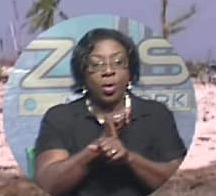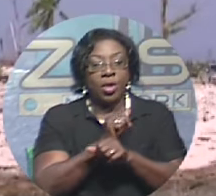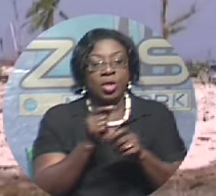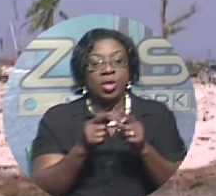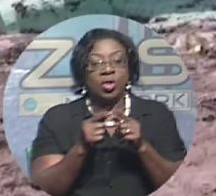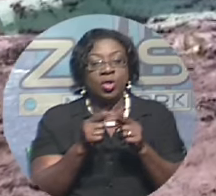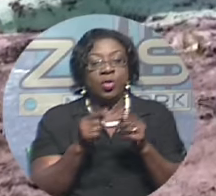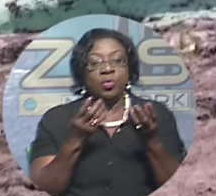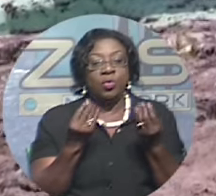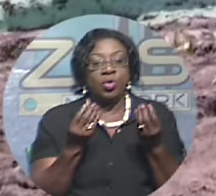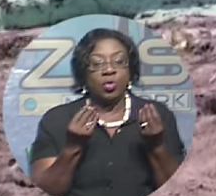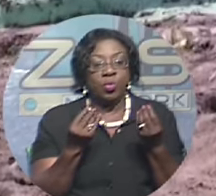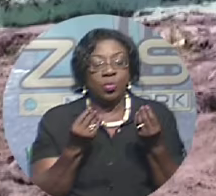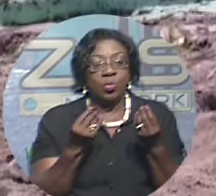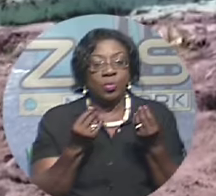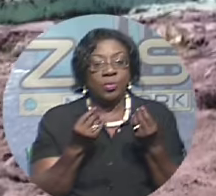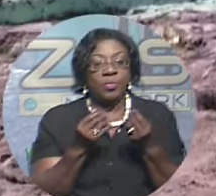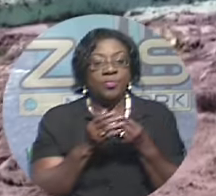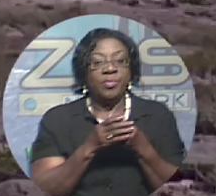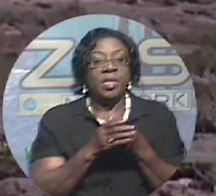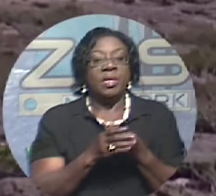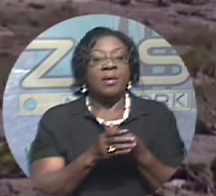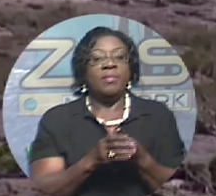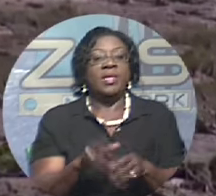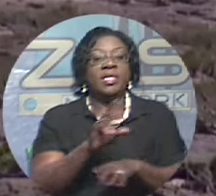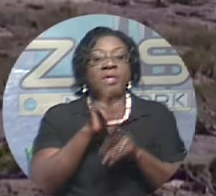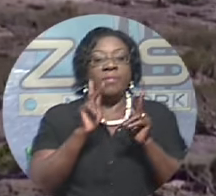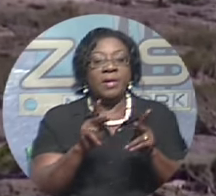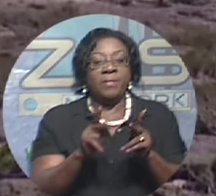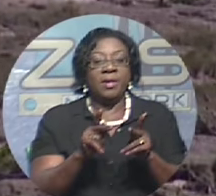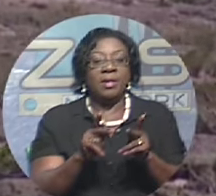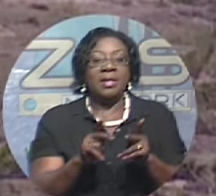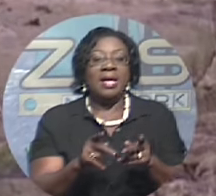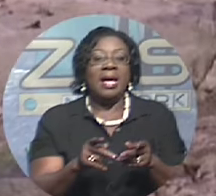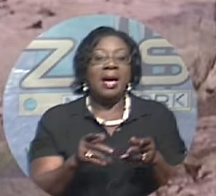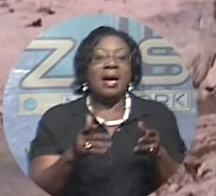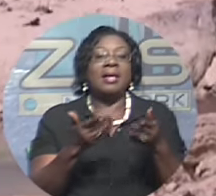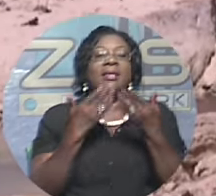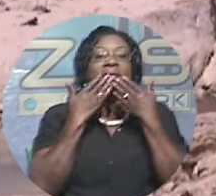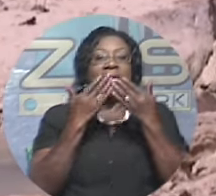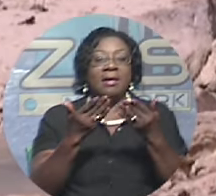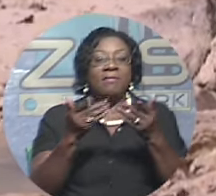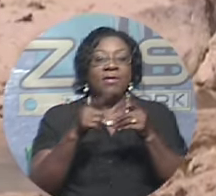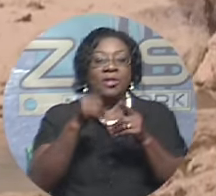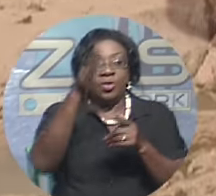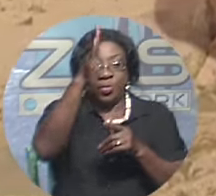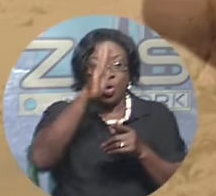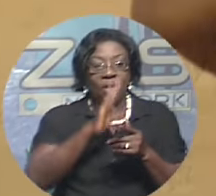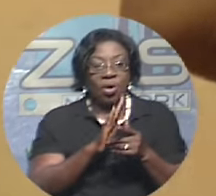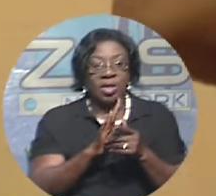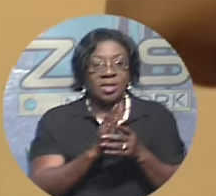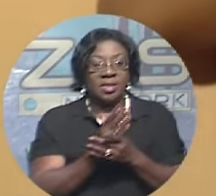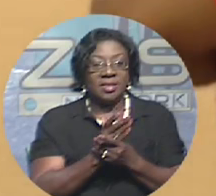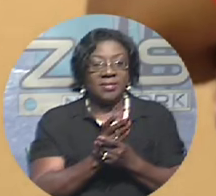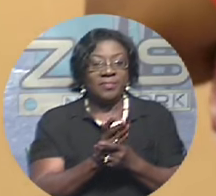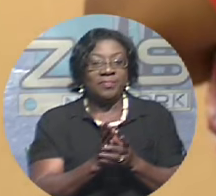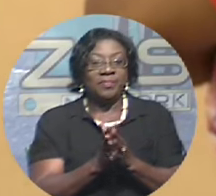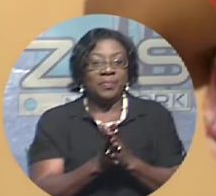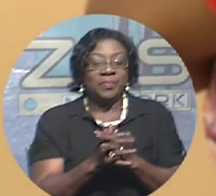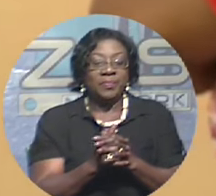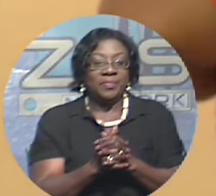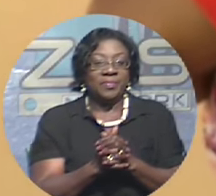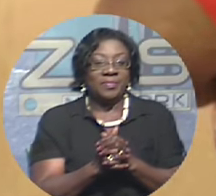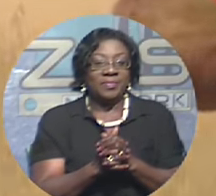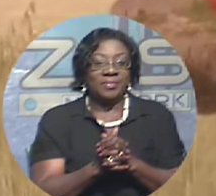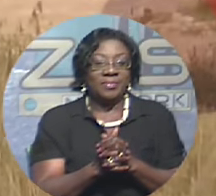Islanders express gratitude to the Almighty. While another star was calling, do not pass